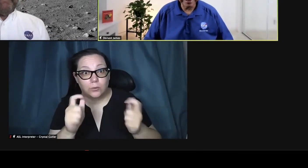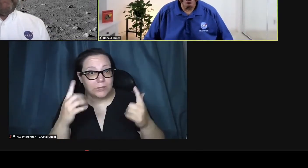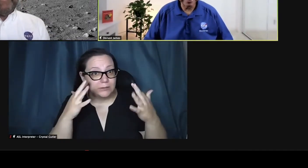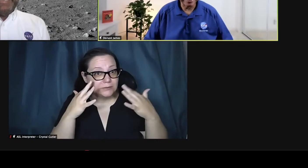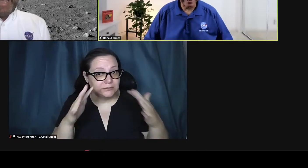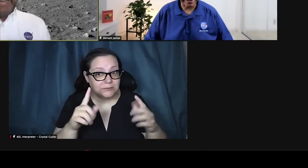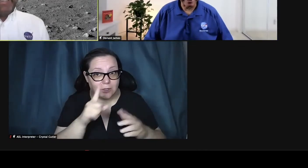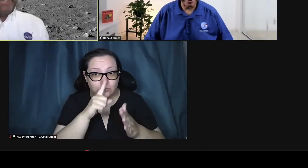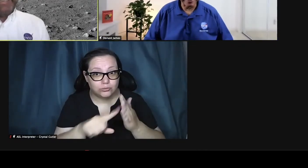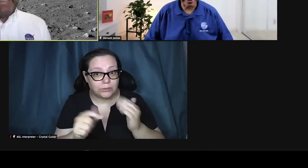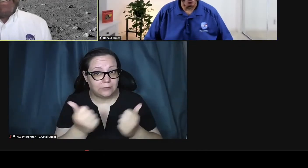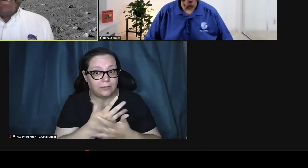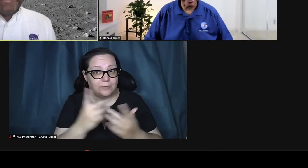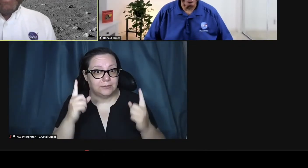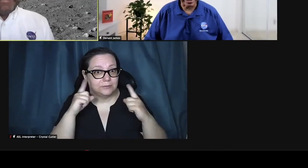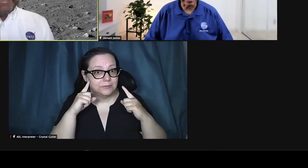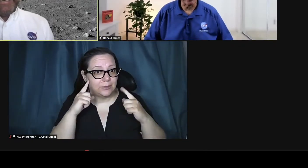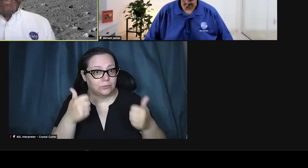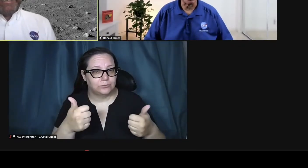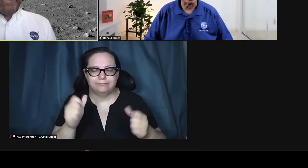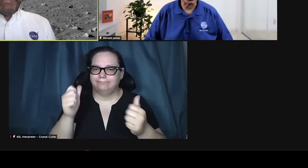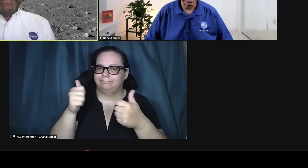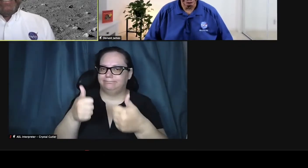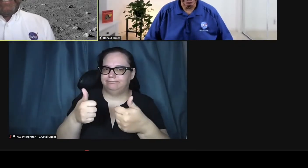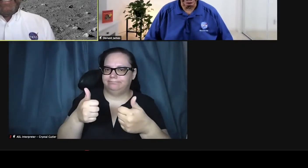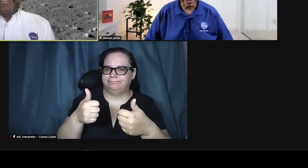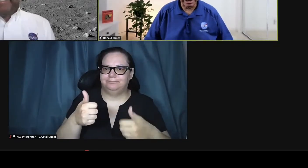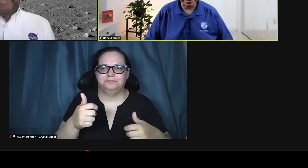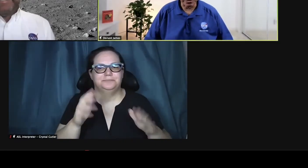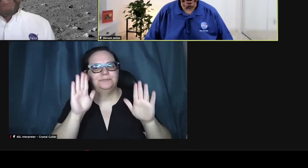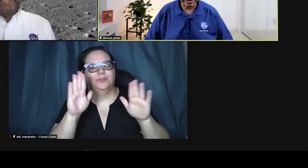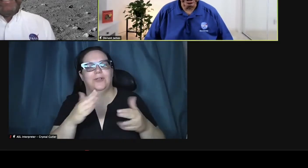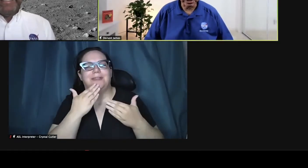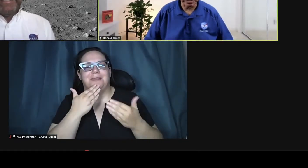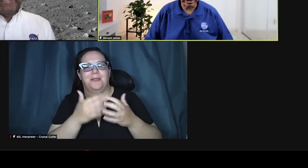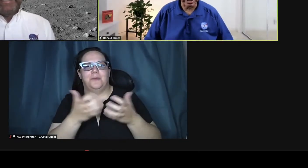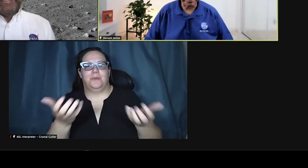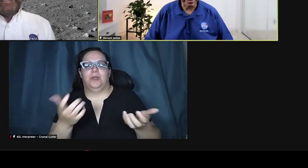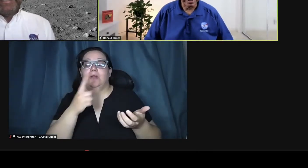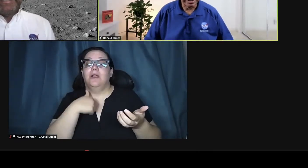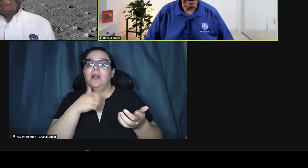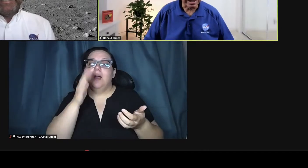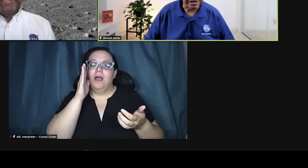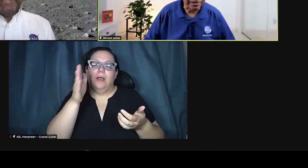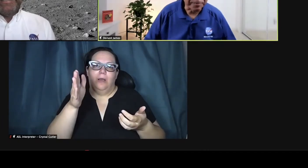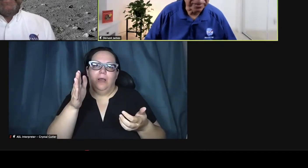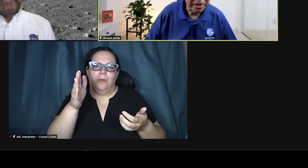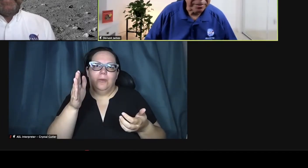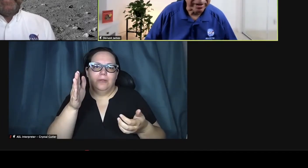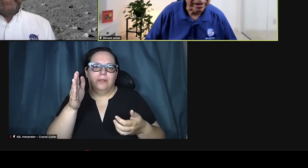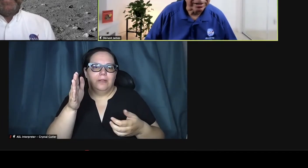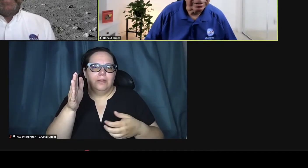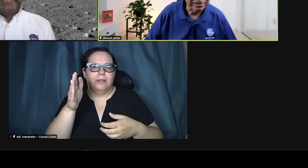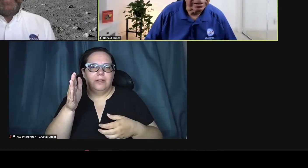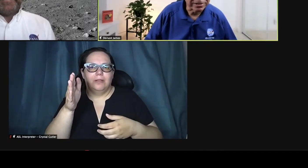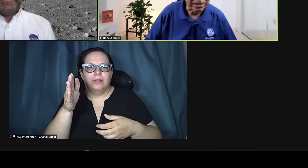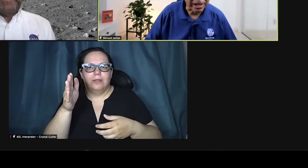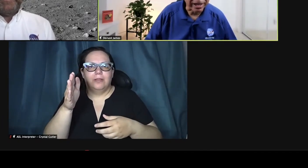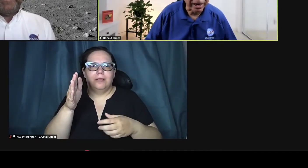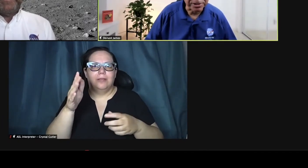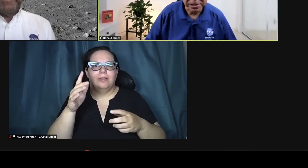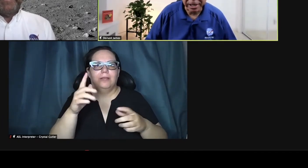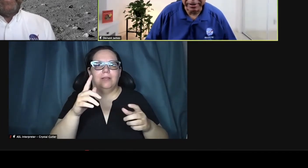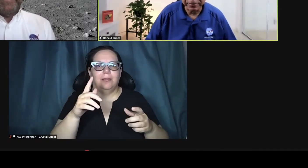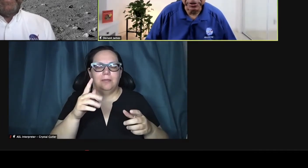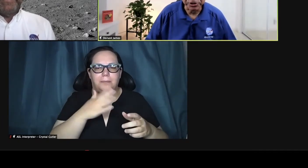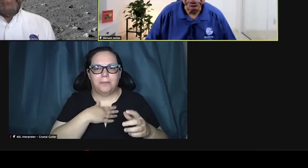good? Yeah. Okay, great. Thank you very much. I'm going to put up my slide.